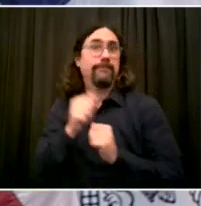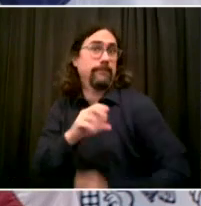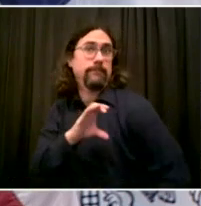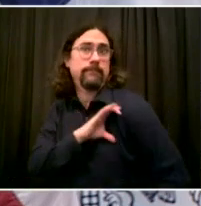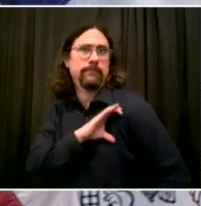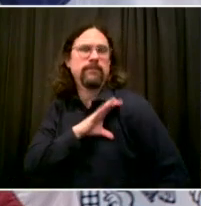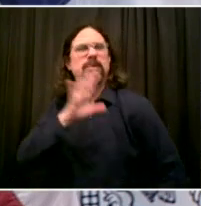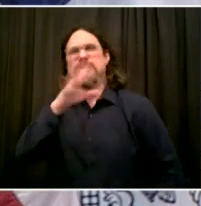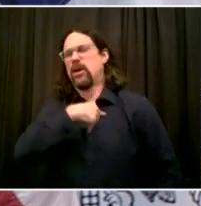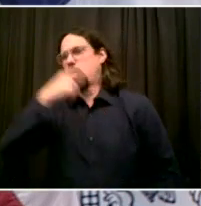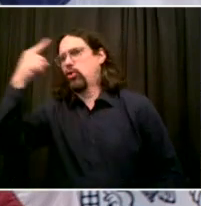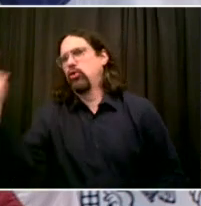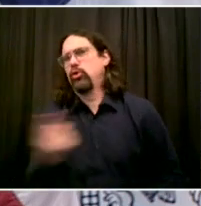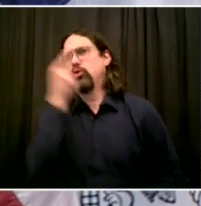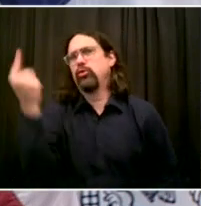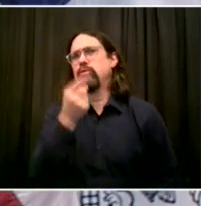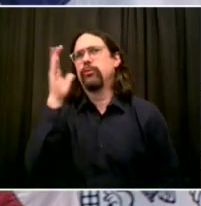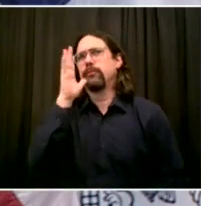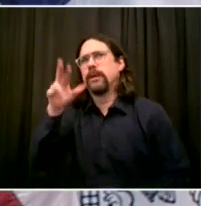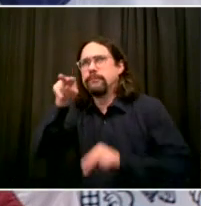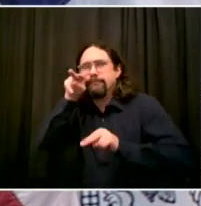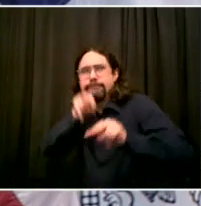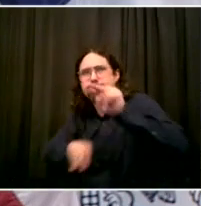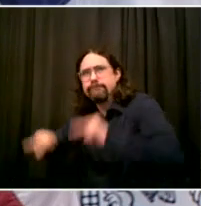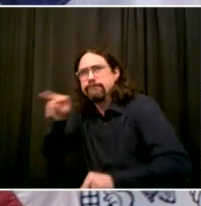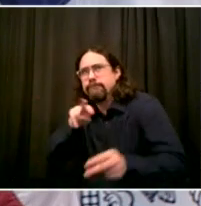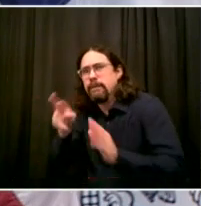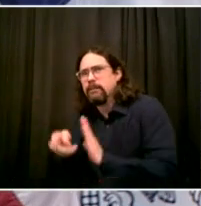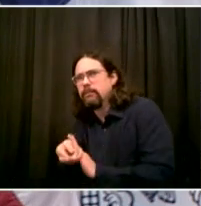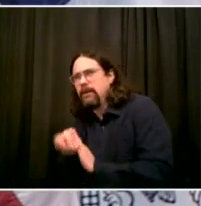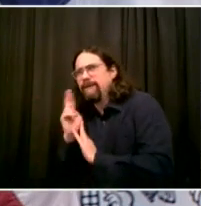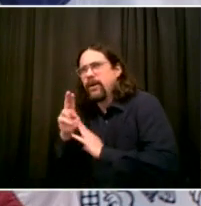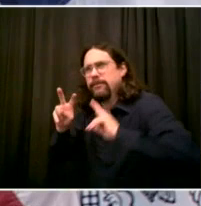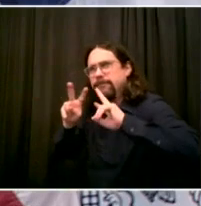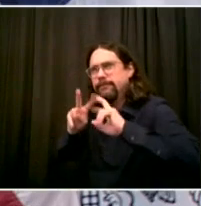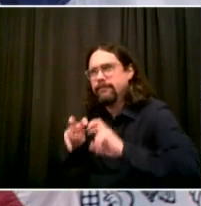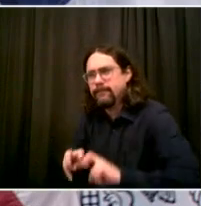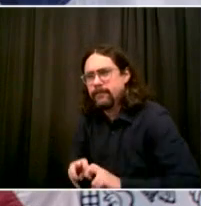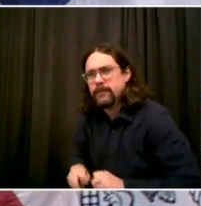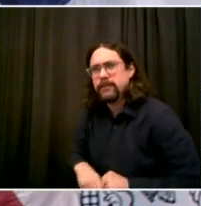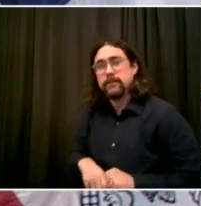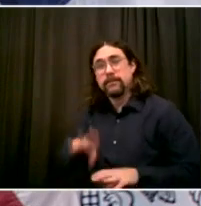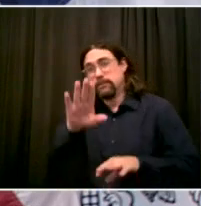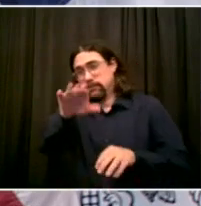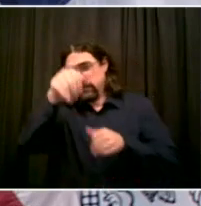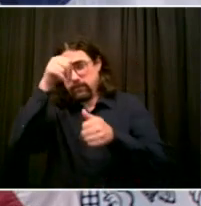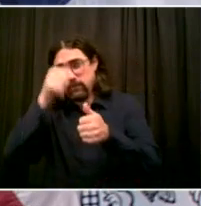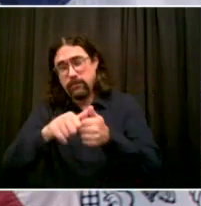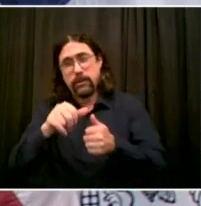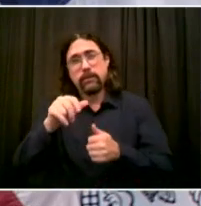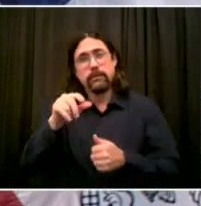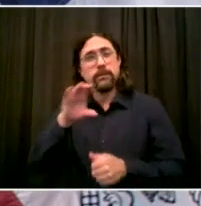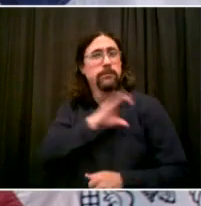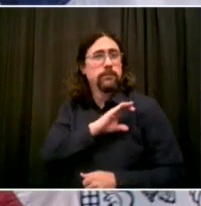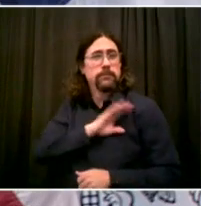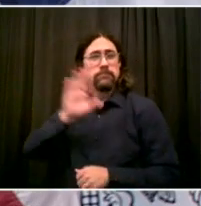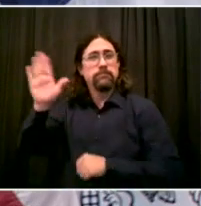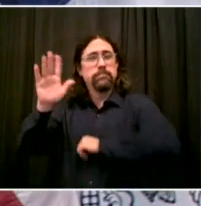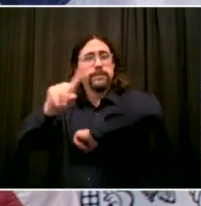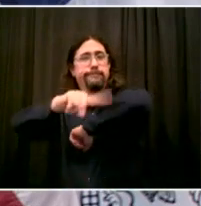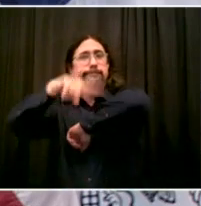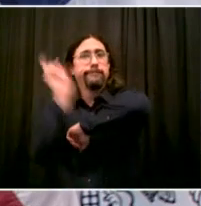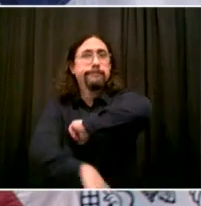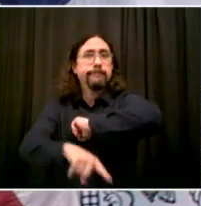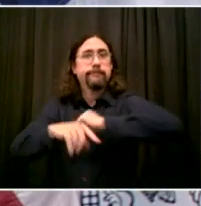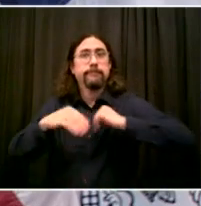And the suspensions you saw in the last few weeks are evidence of it. So we'll get a full review of what happened here. We'll be public about it.